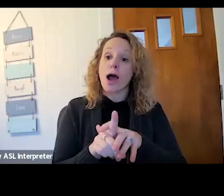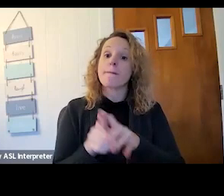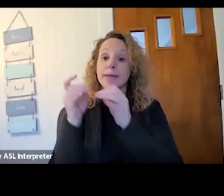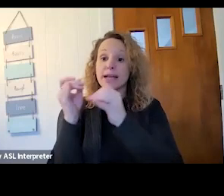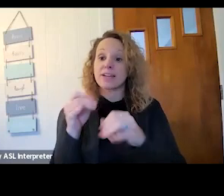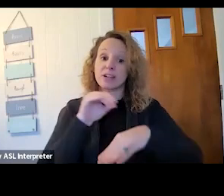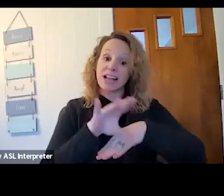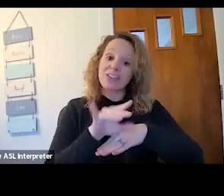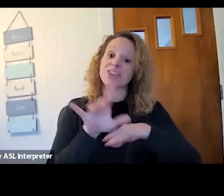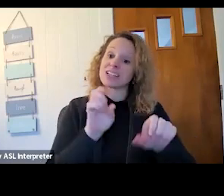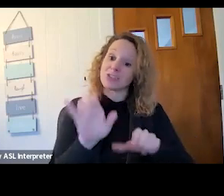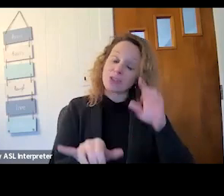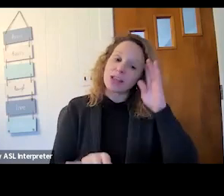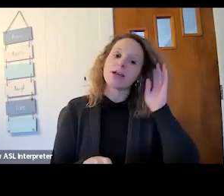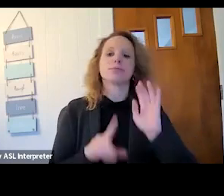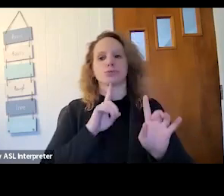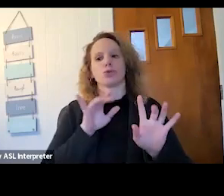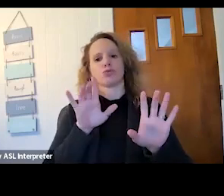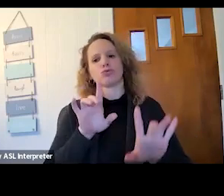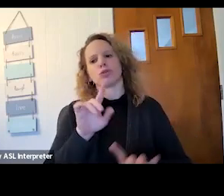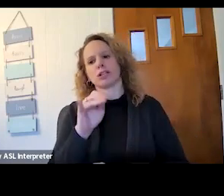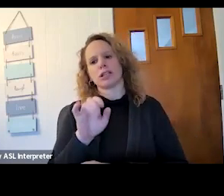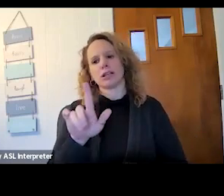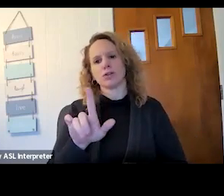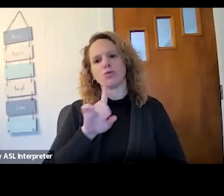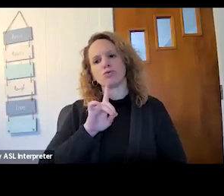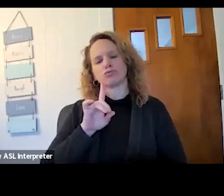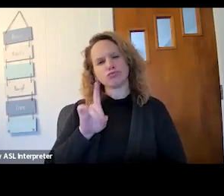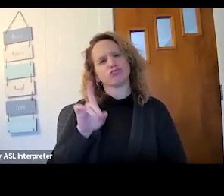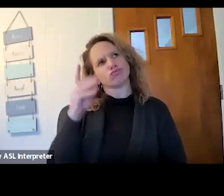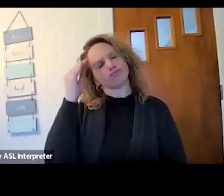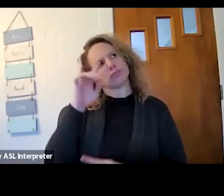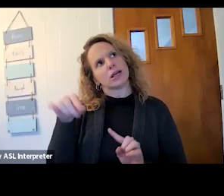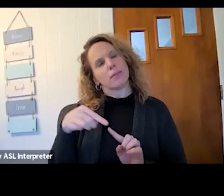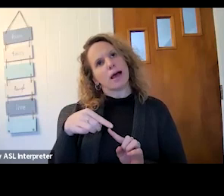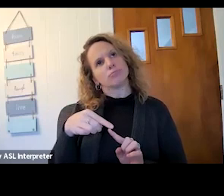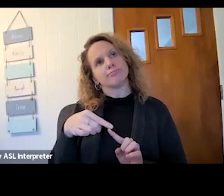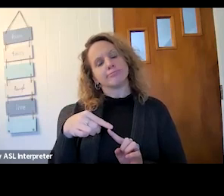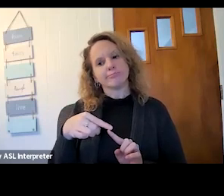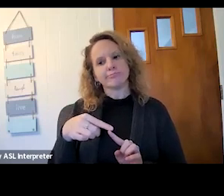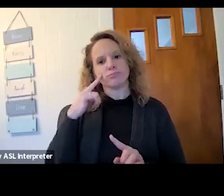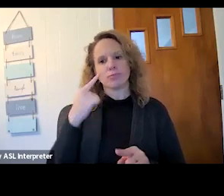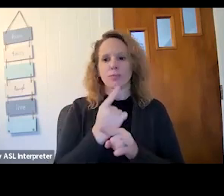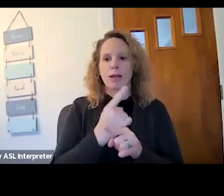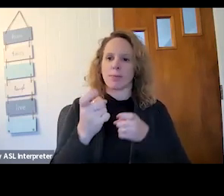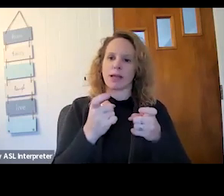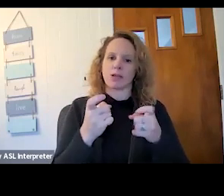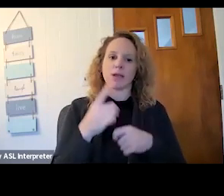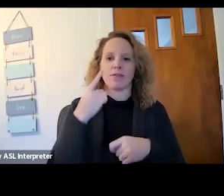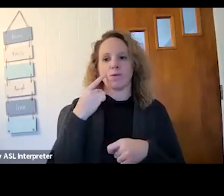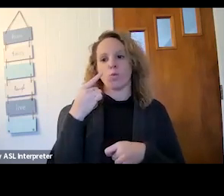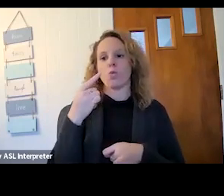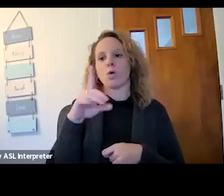through telehealth. So it's definitely a tool that you need to consider in order for proper management of the drug court